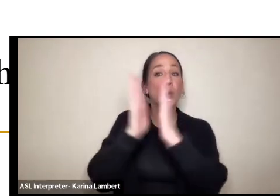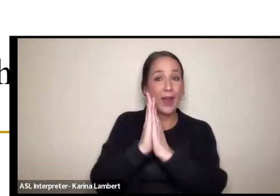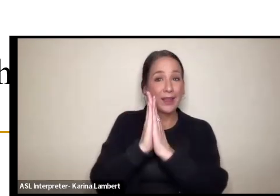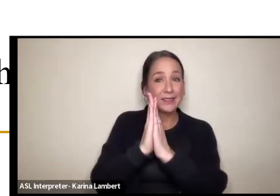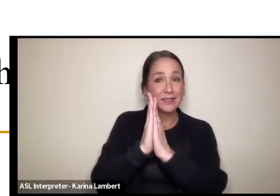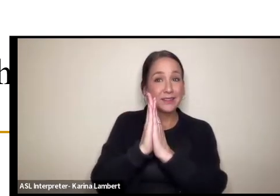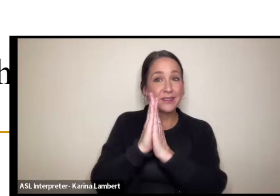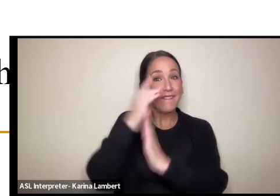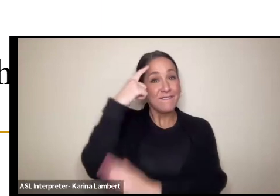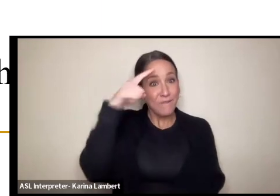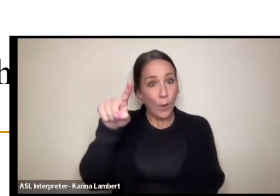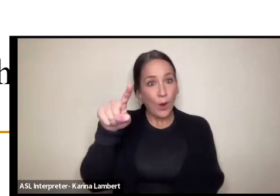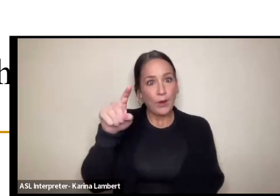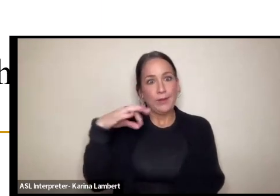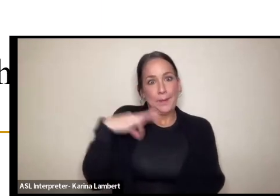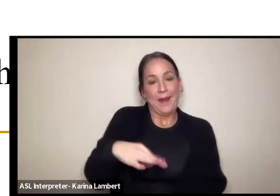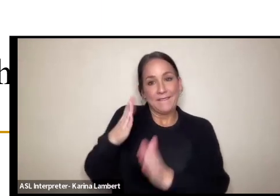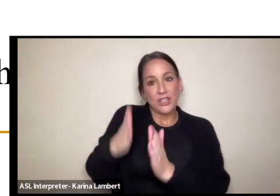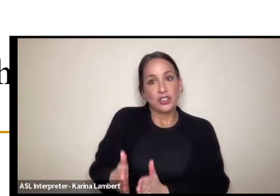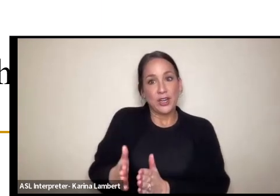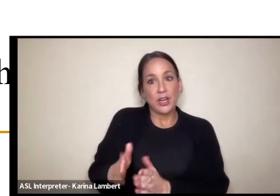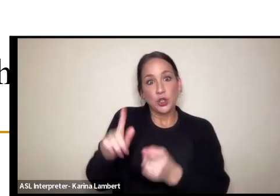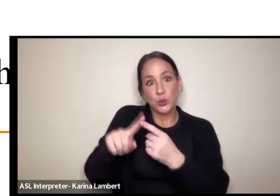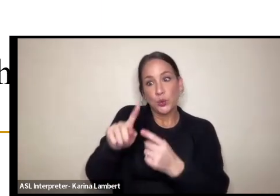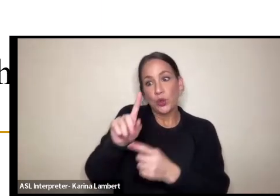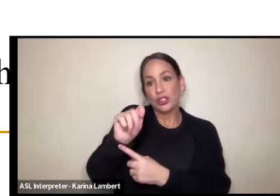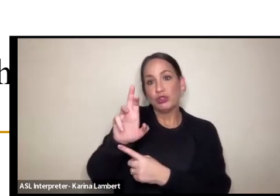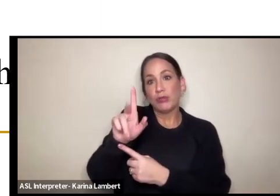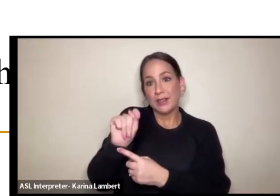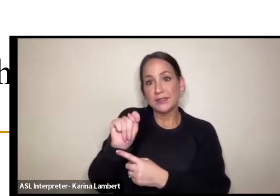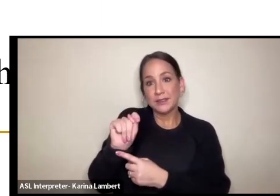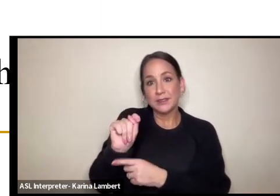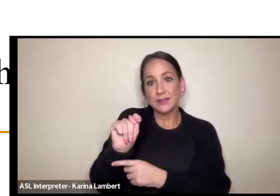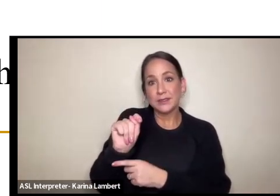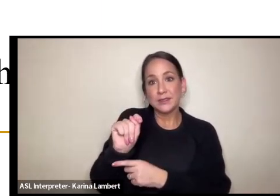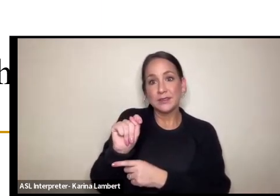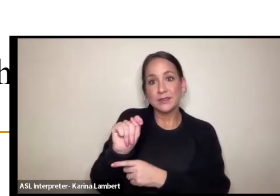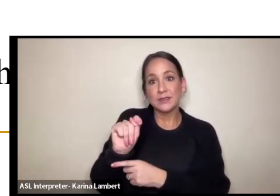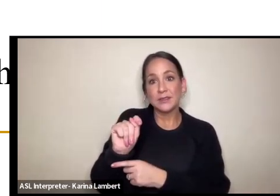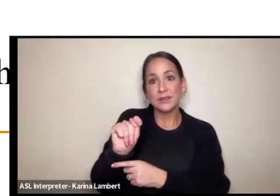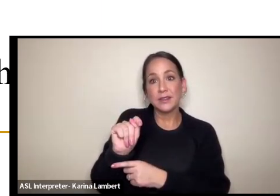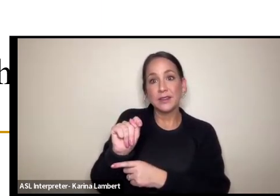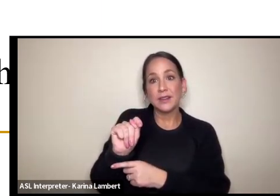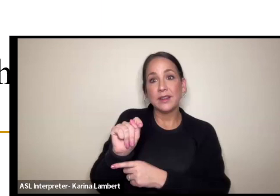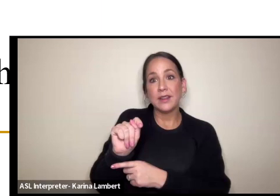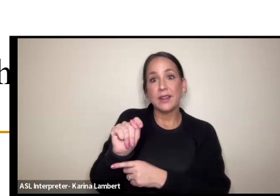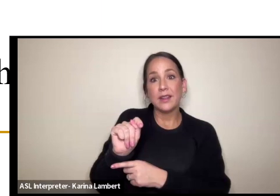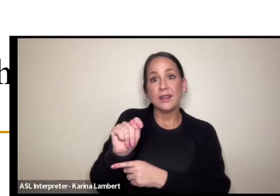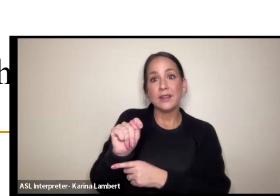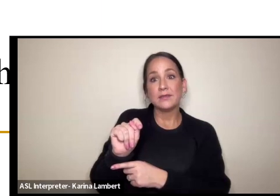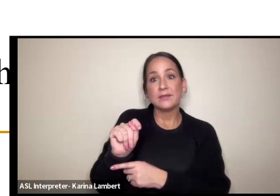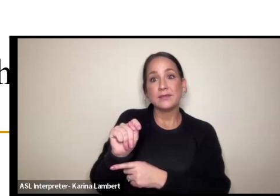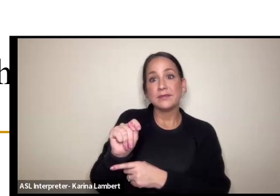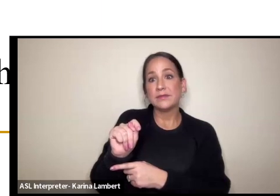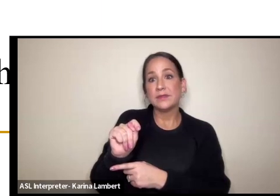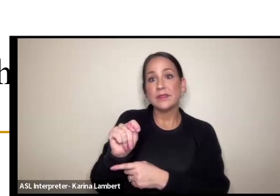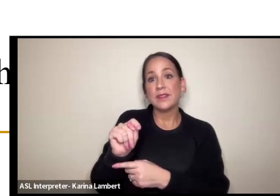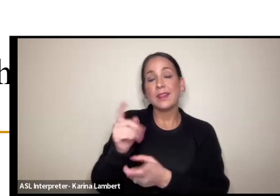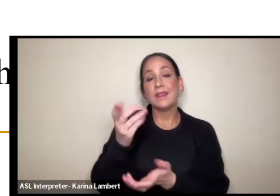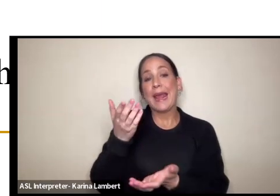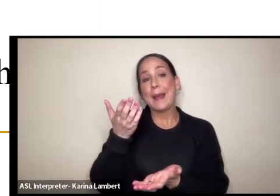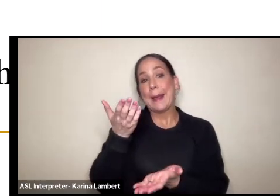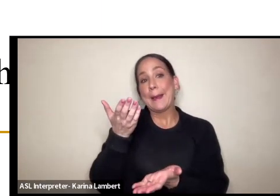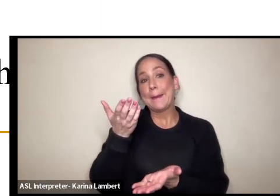behalf of the beneficiary to the trust. They may be they may be